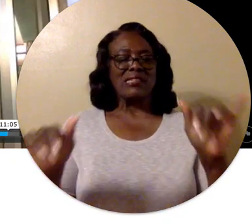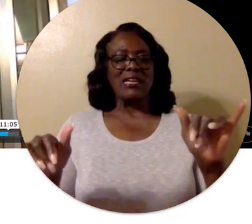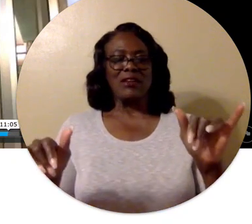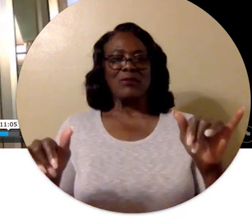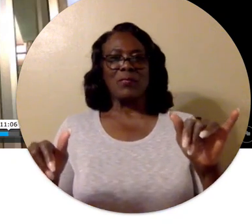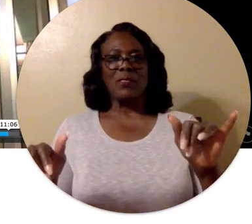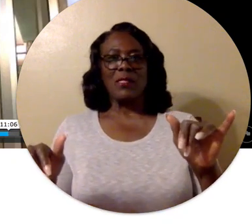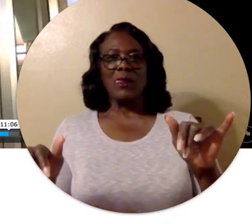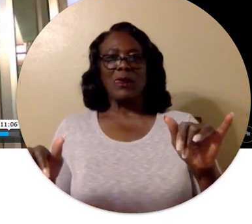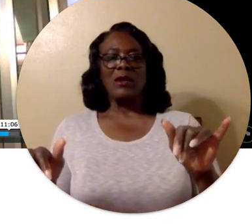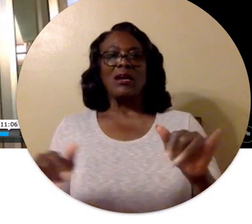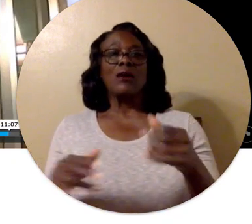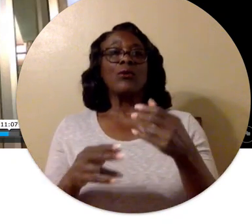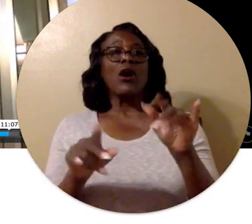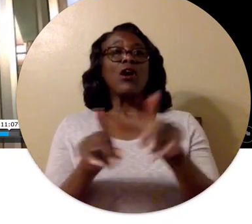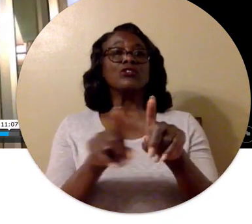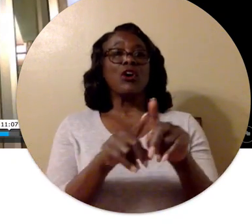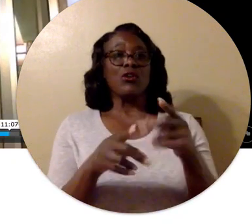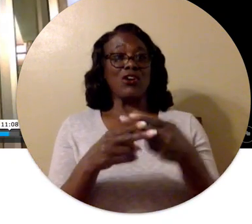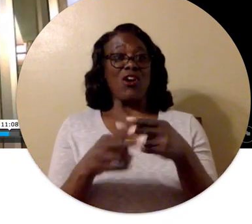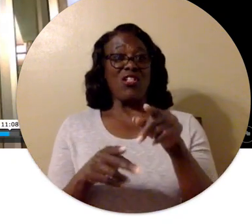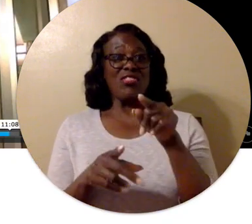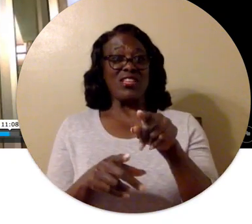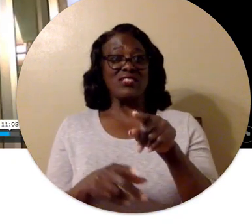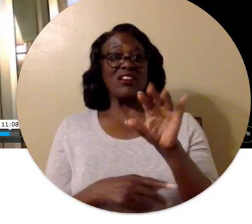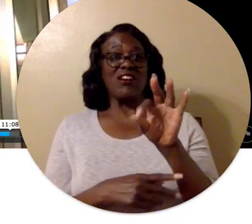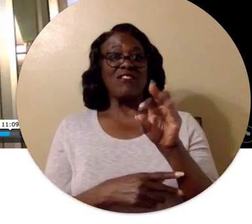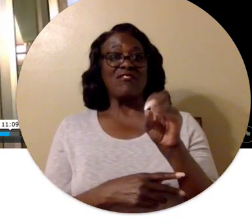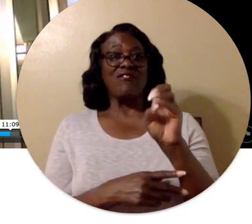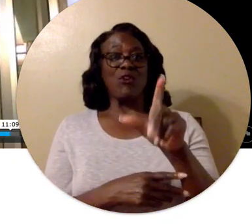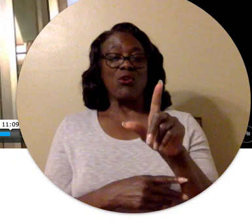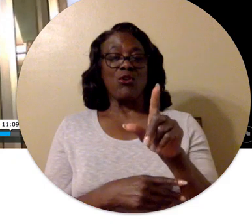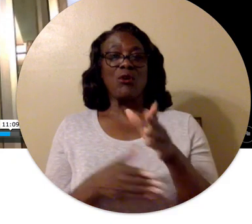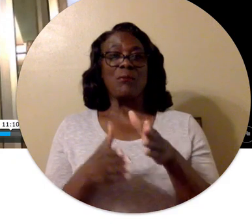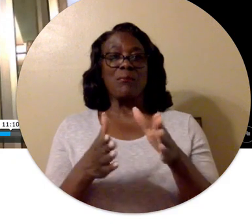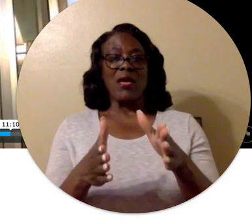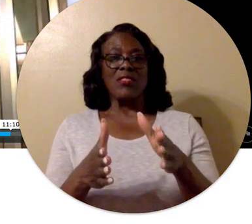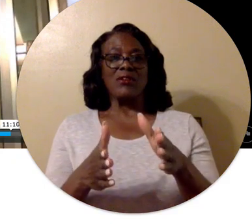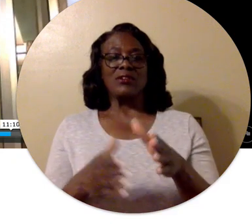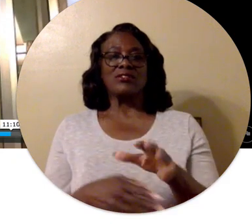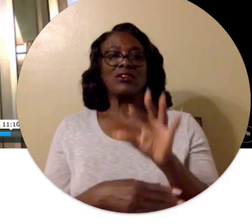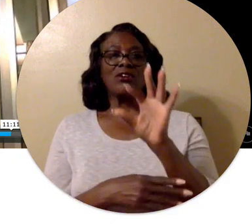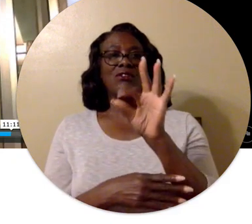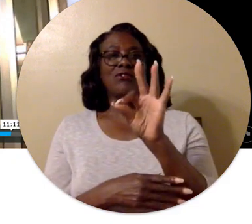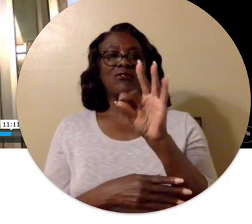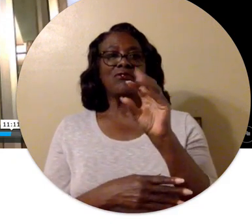we also call this the FOIL method, like I said. So FOIL,